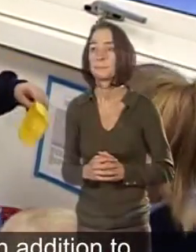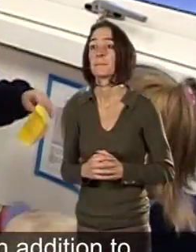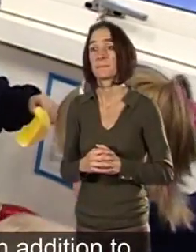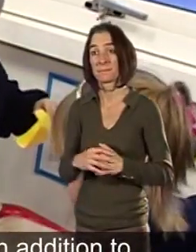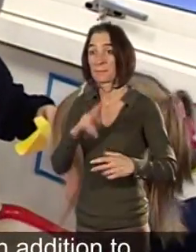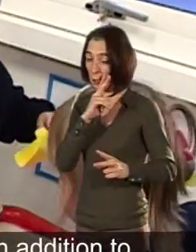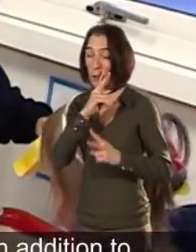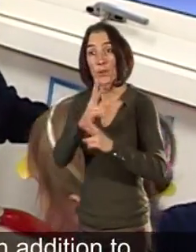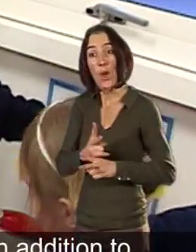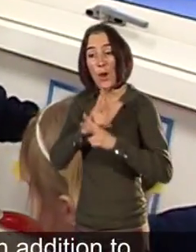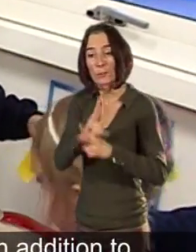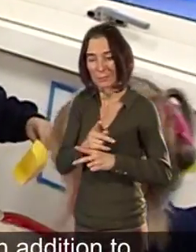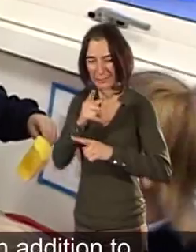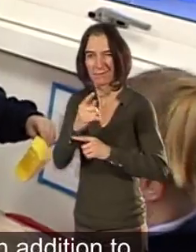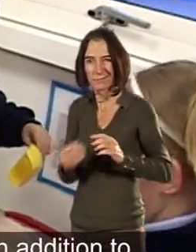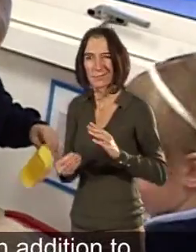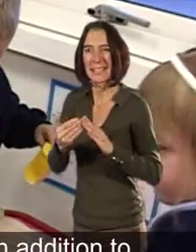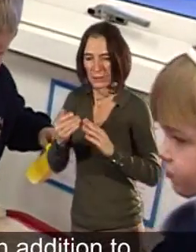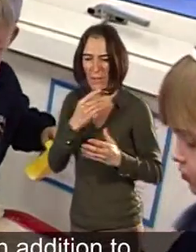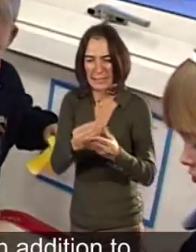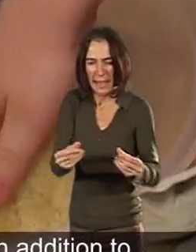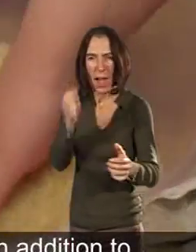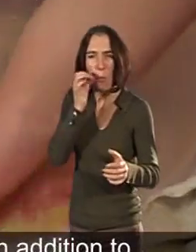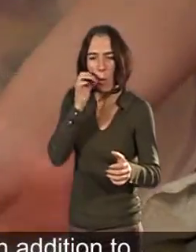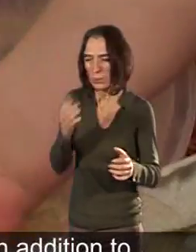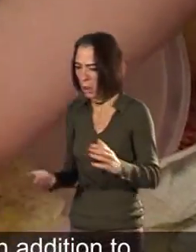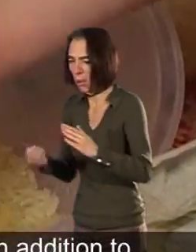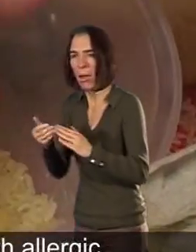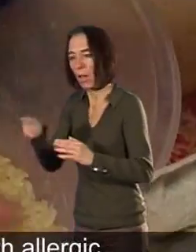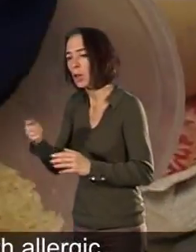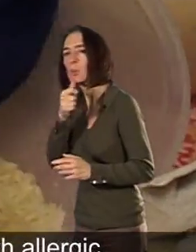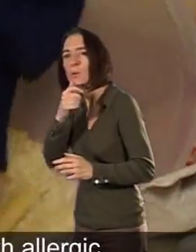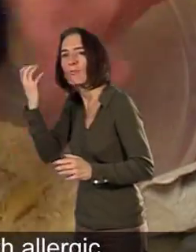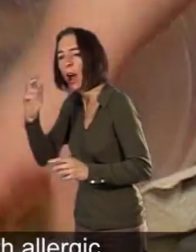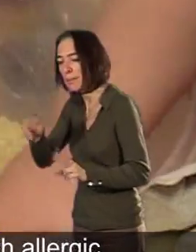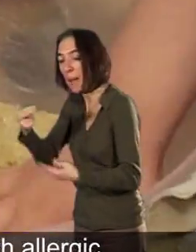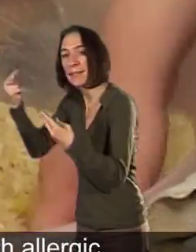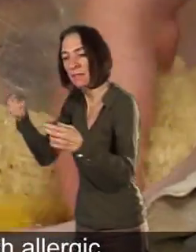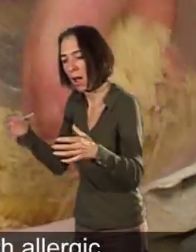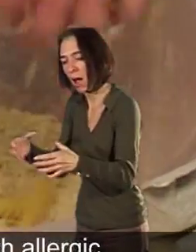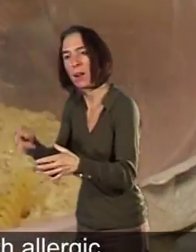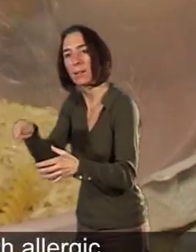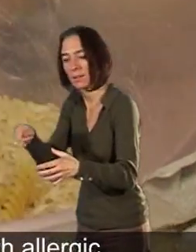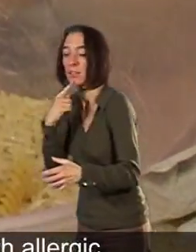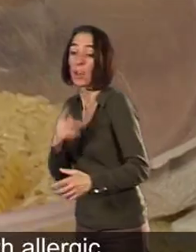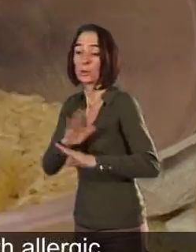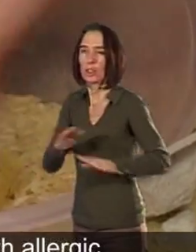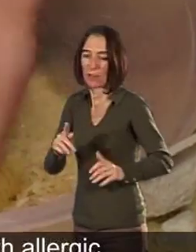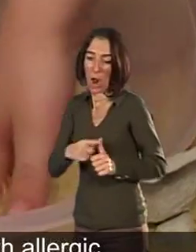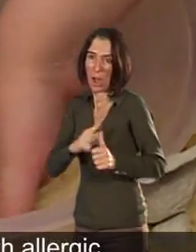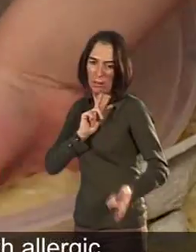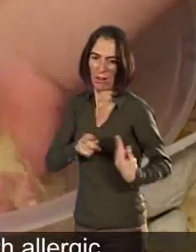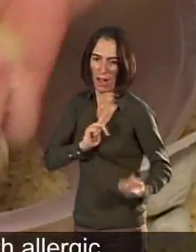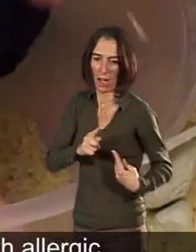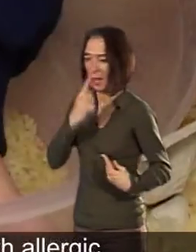In the nursery at Eccleston Mere, in addition to using sand and water, staff use rice and pasta in the play trays so that children with